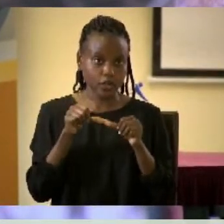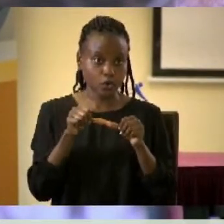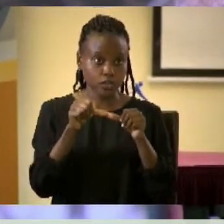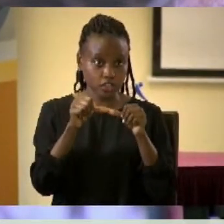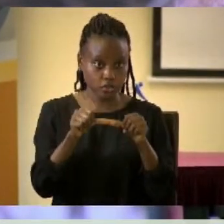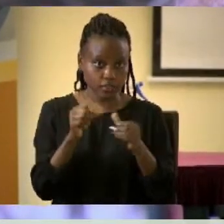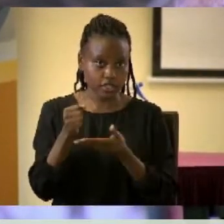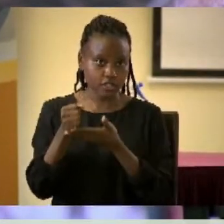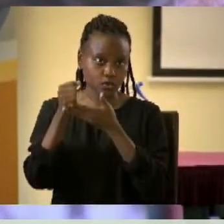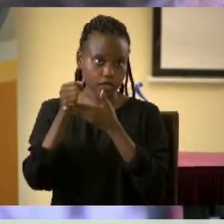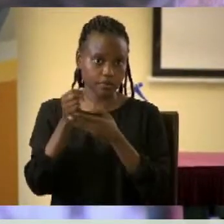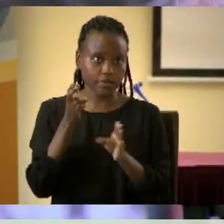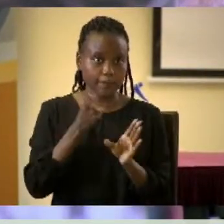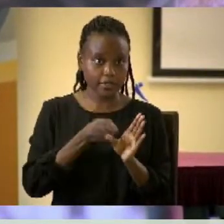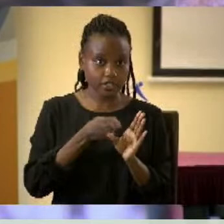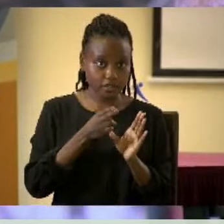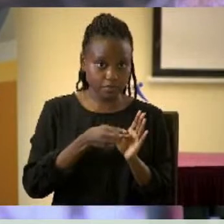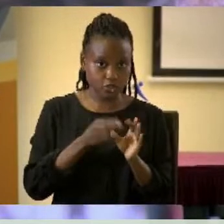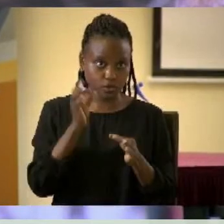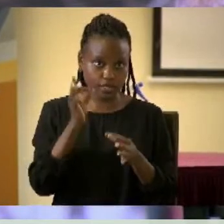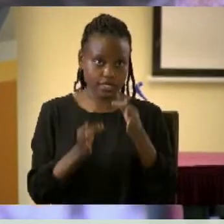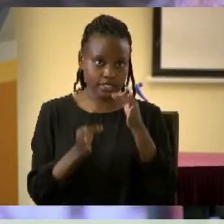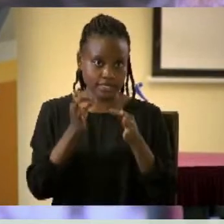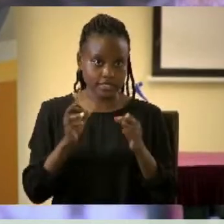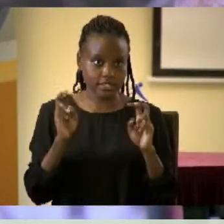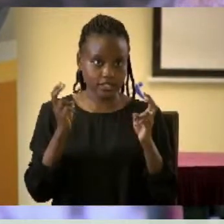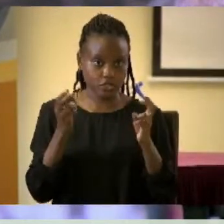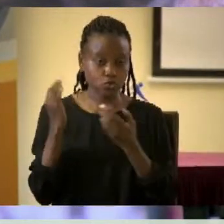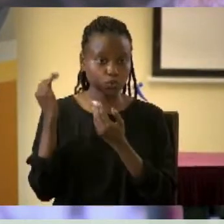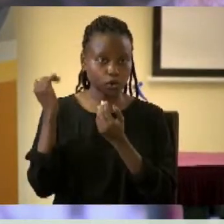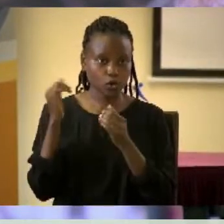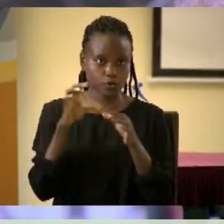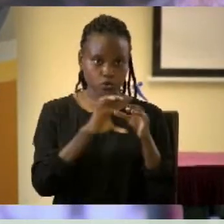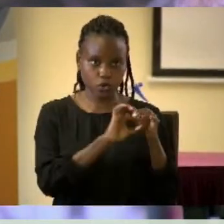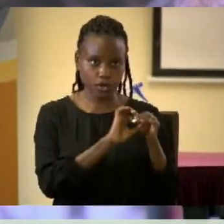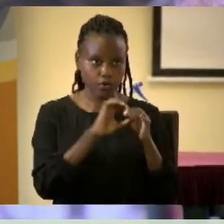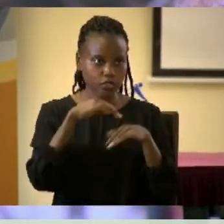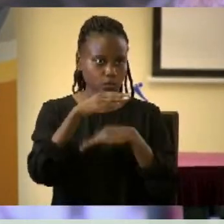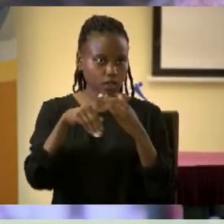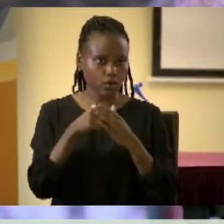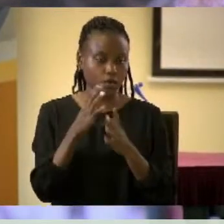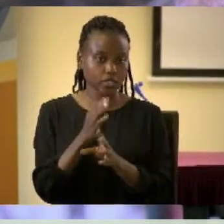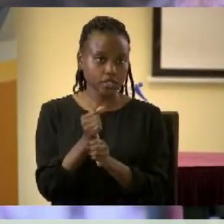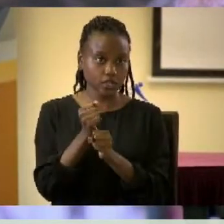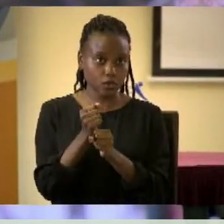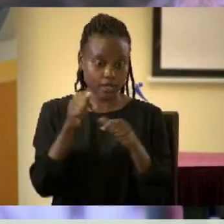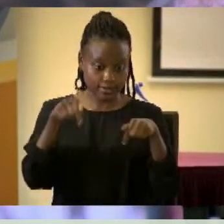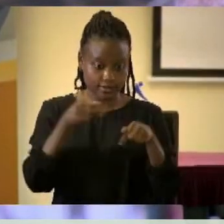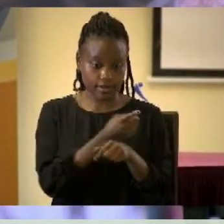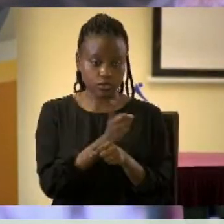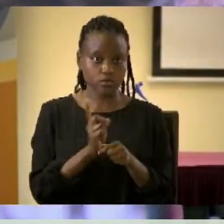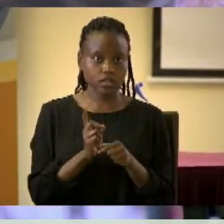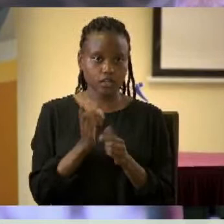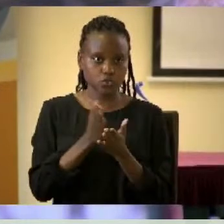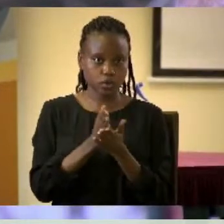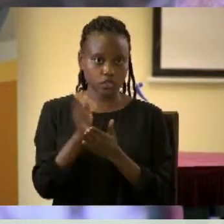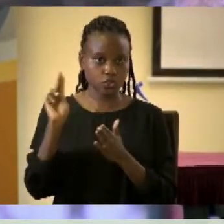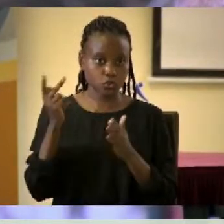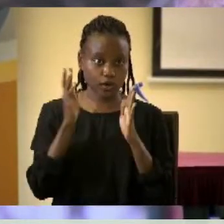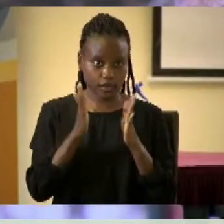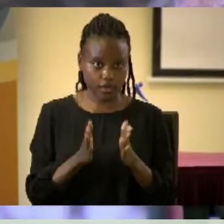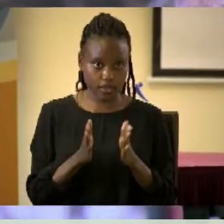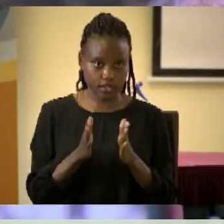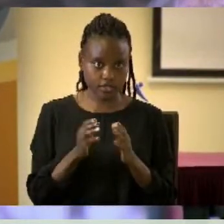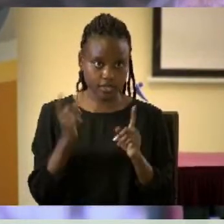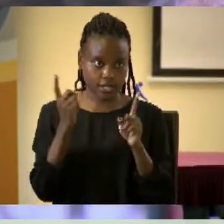their participation in justice matters. We hope to collaborate with all the stakeholders gathered here to ensure that Kenyans across the